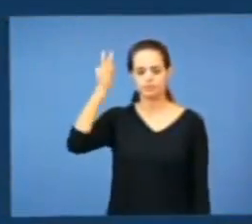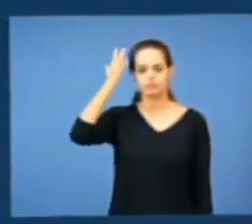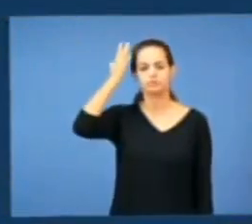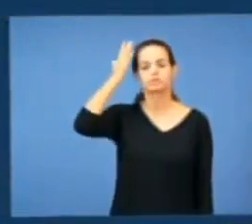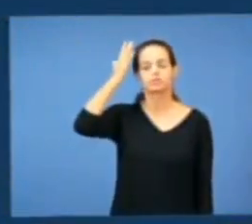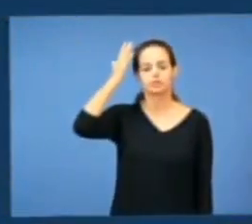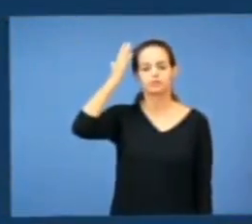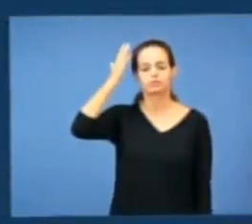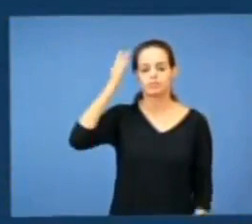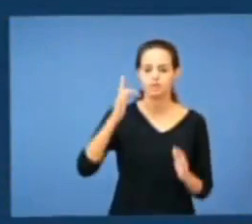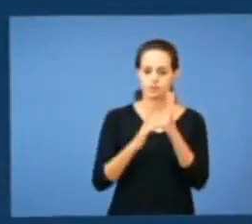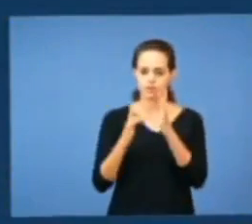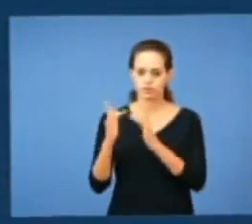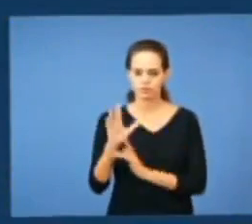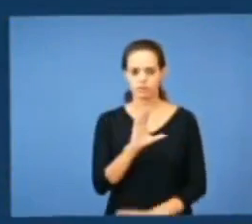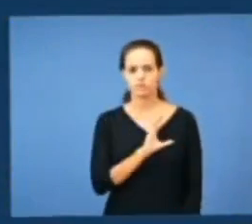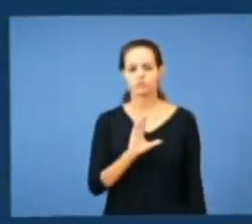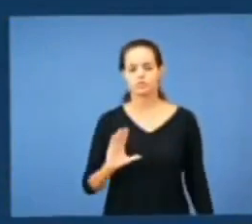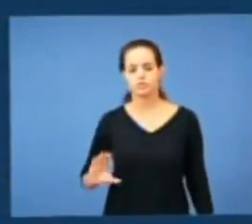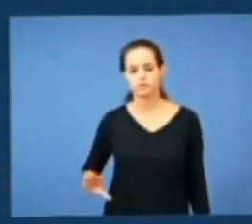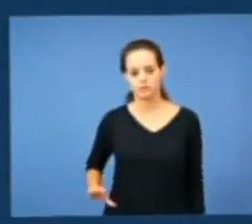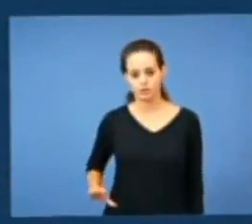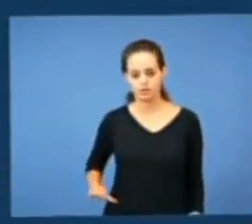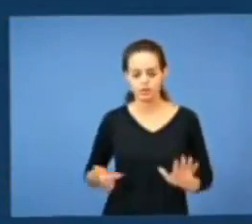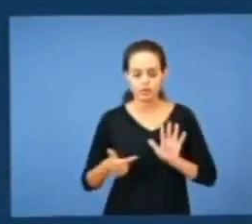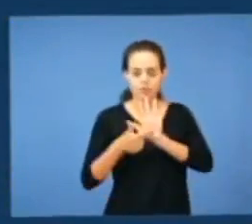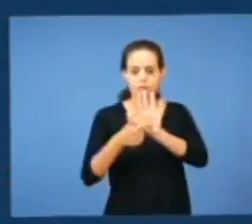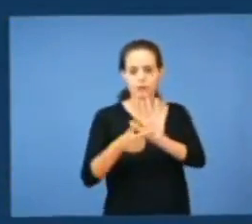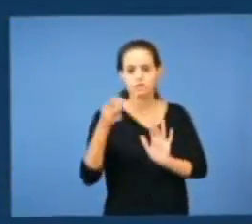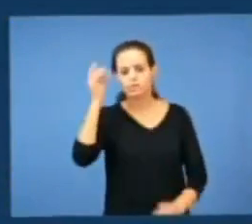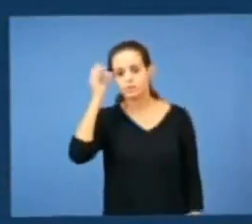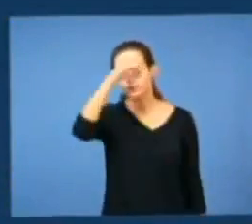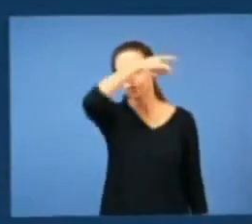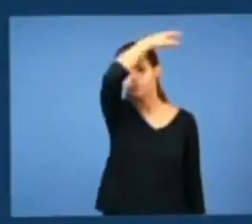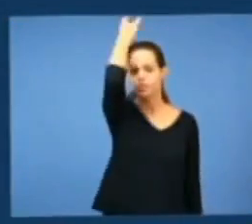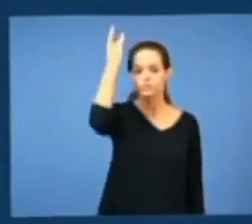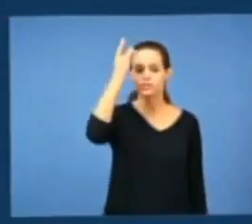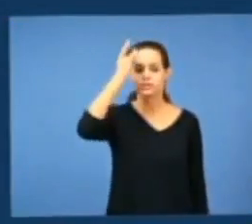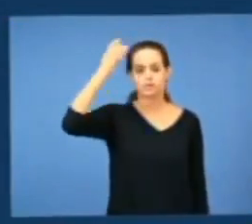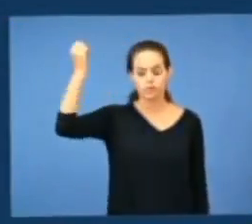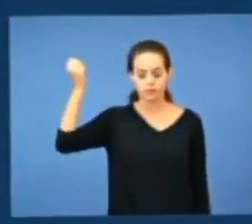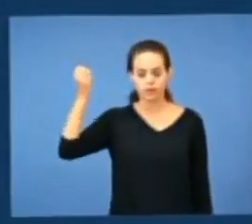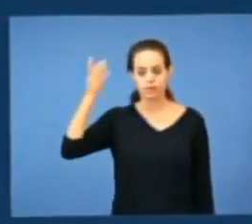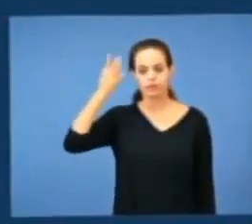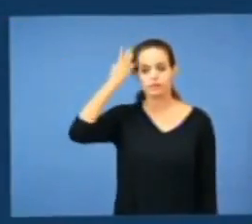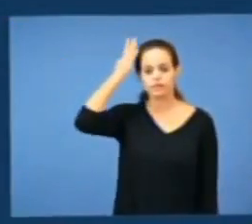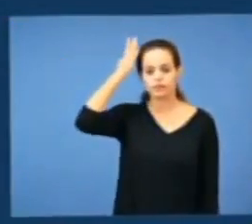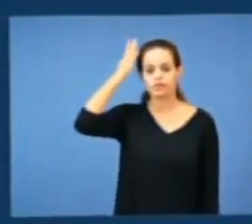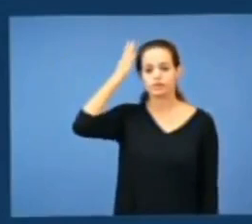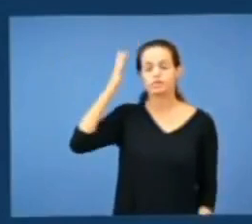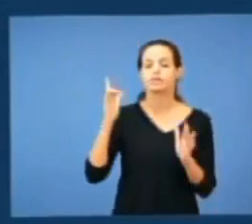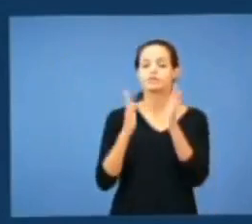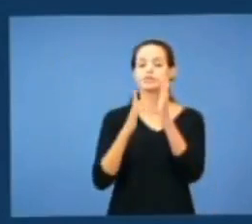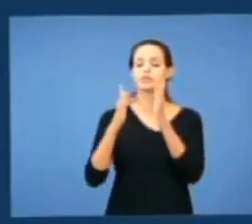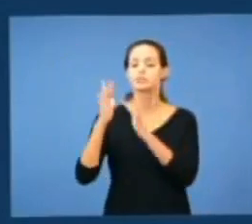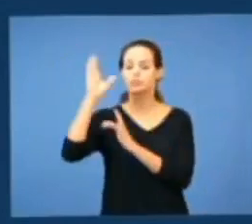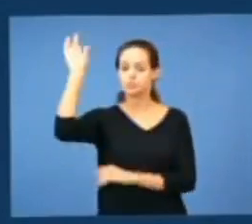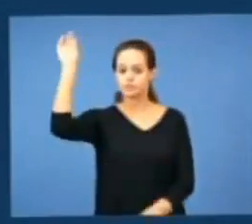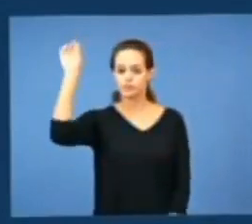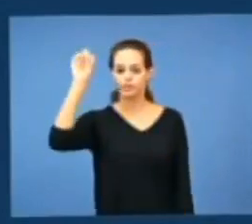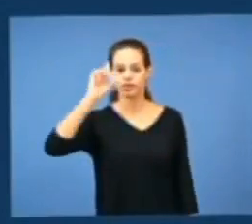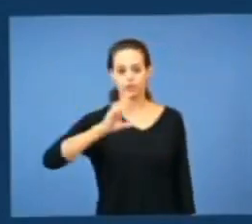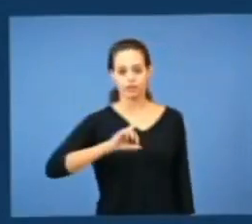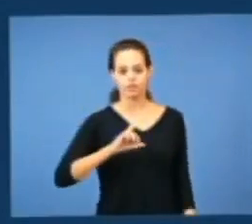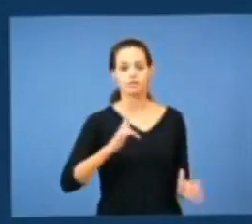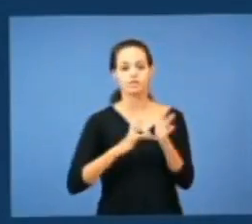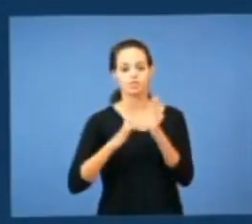revealed. The Christ coming from heaven, manifested through the Holy Spirit. Those are things that are revealed. Jesus at